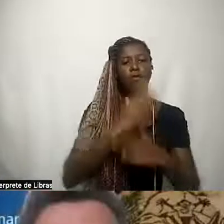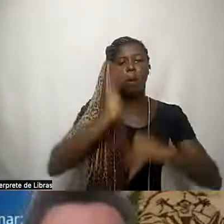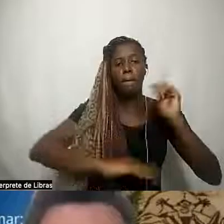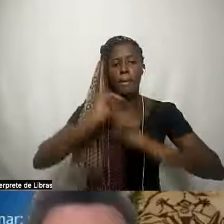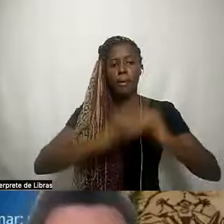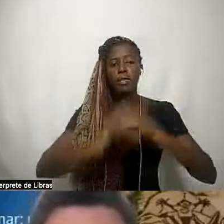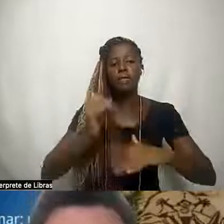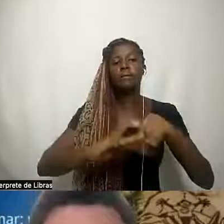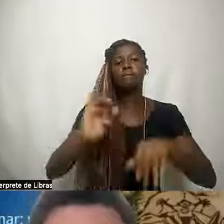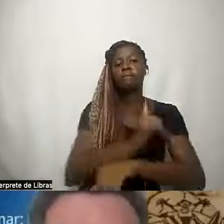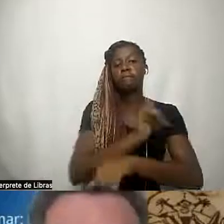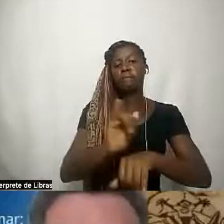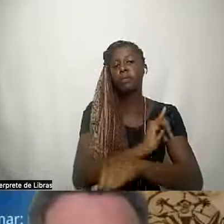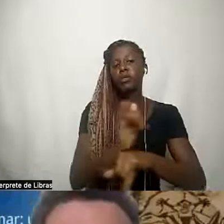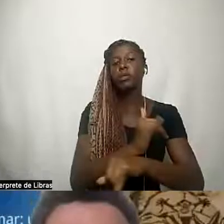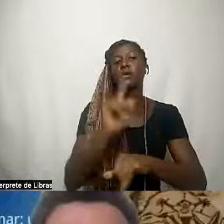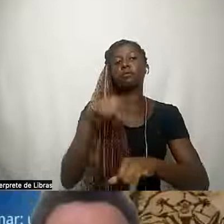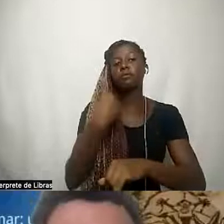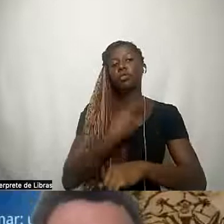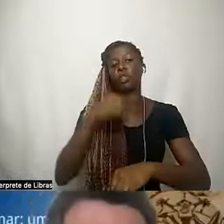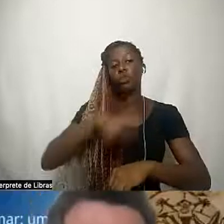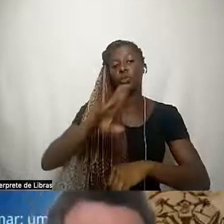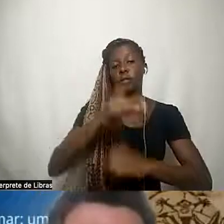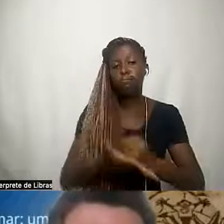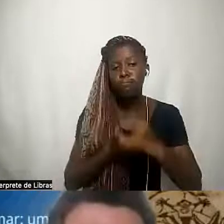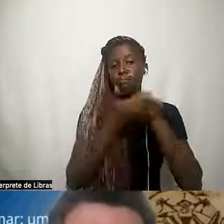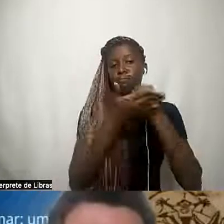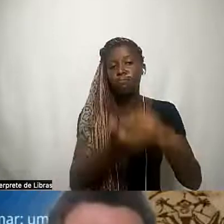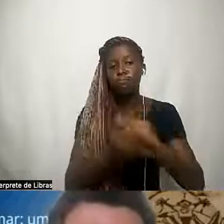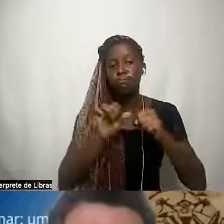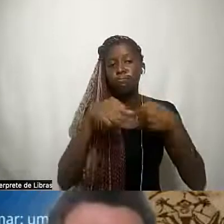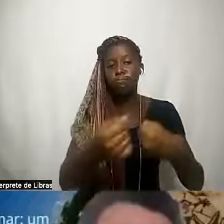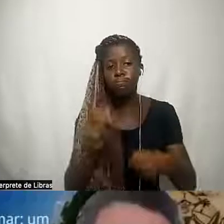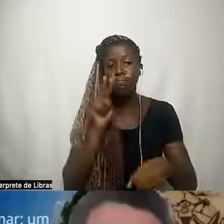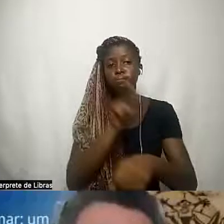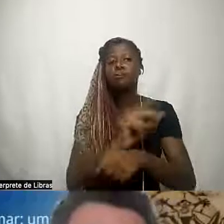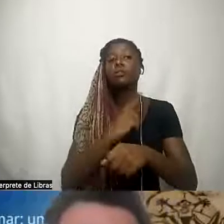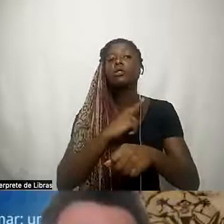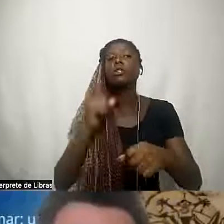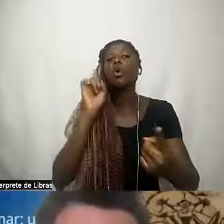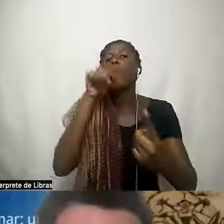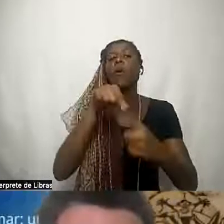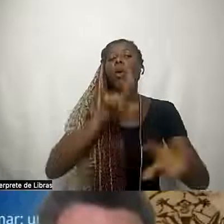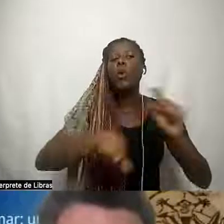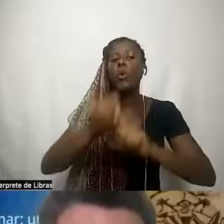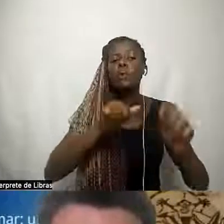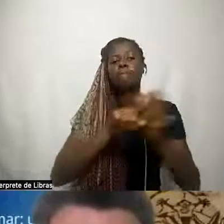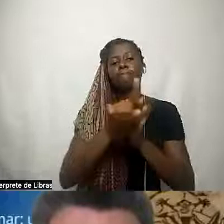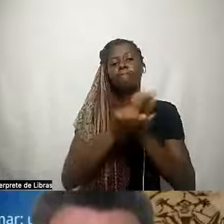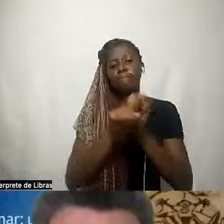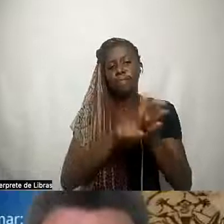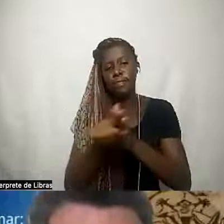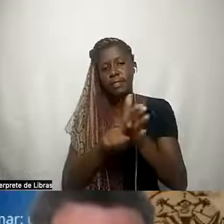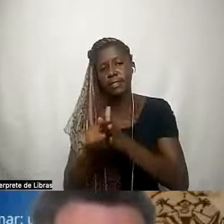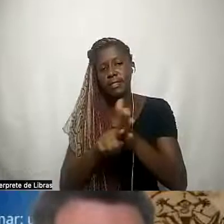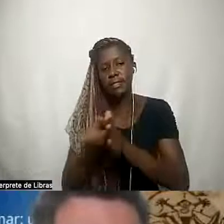Also books on practices and strategies to towards sustainability and conservation based on